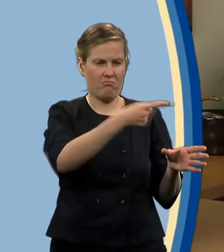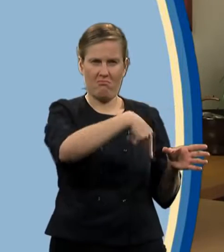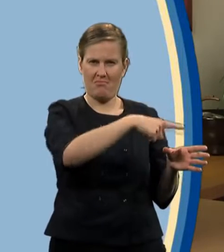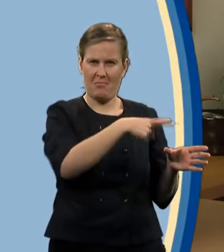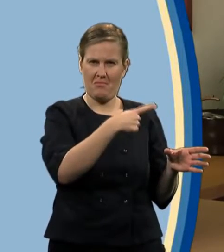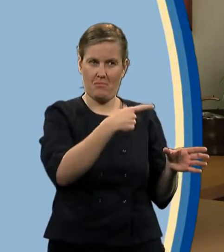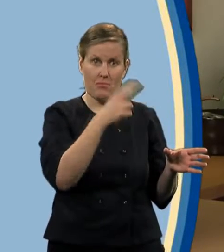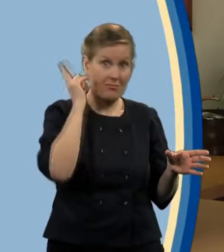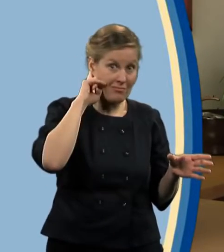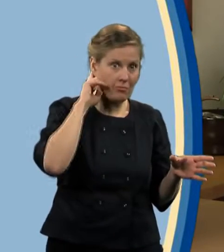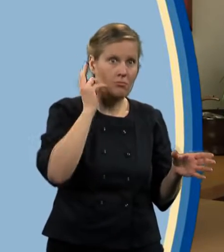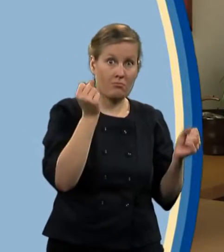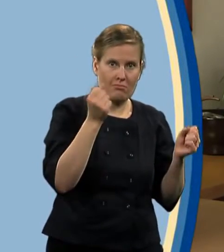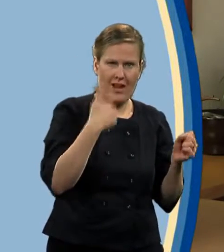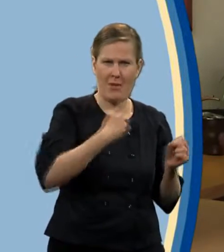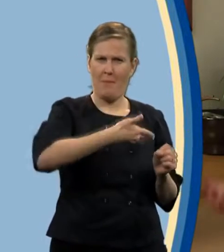these people have better